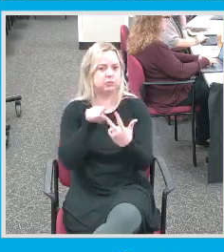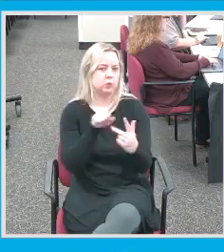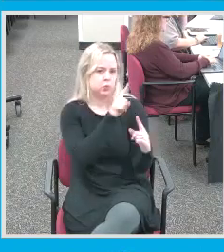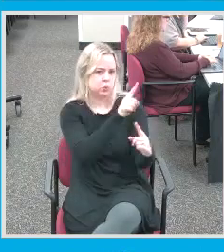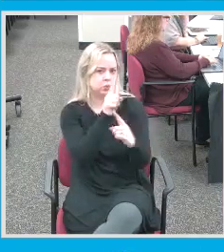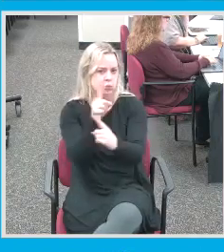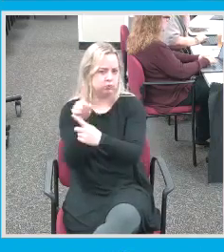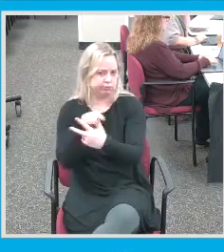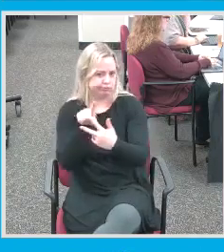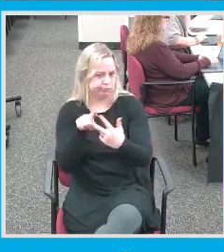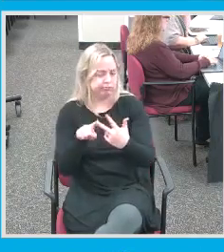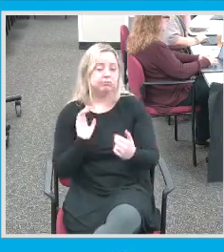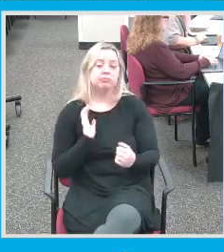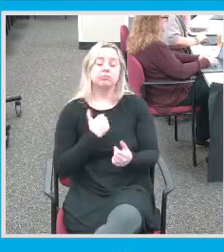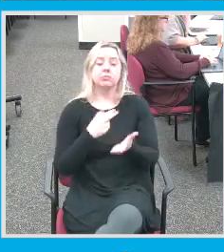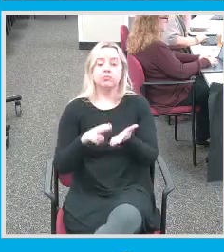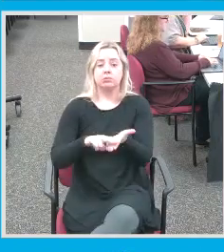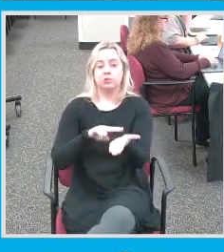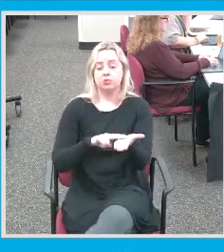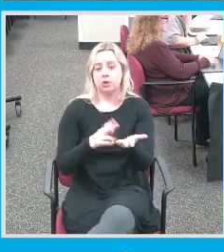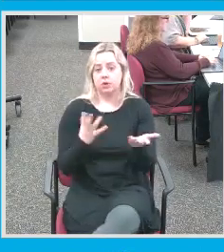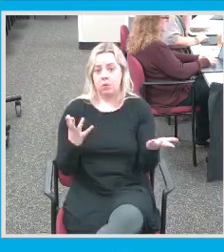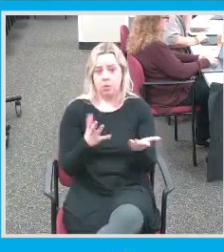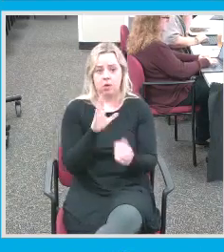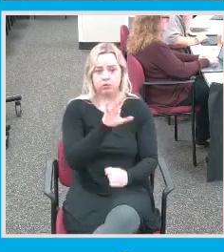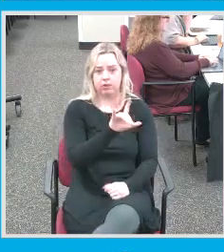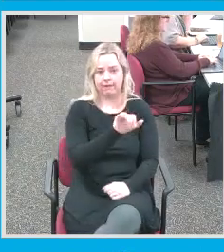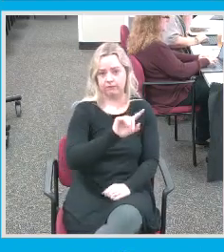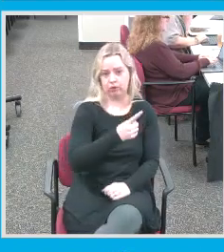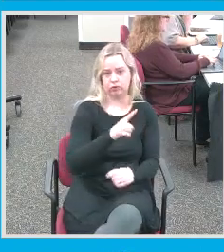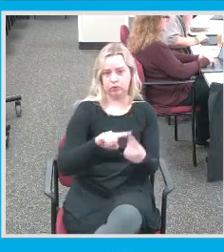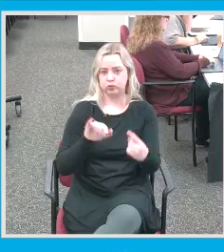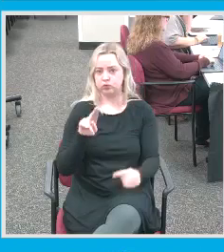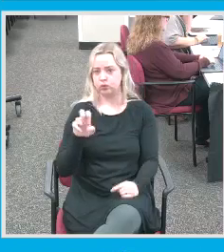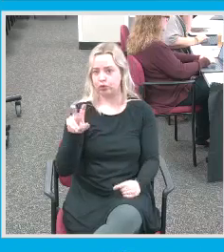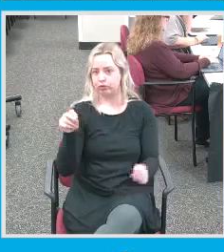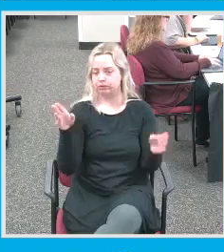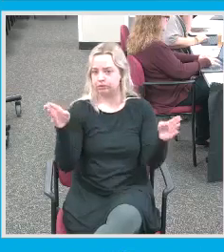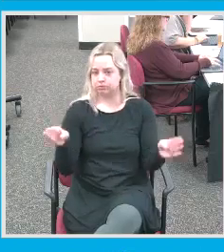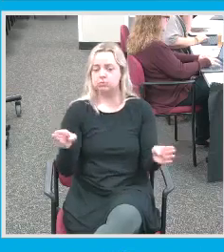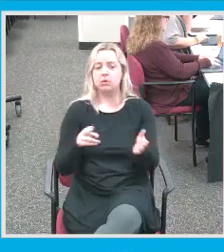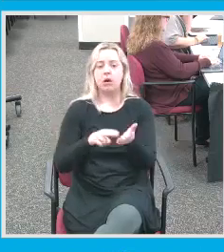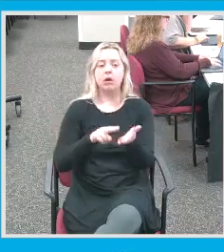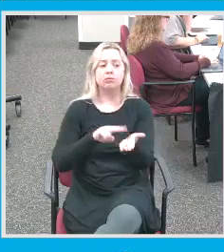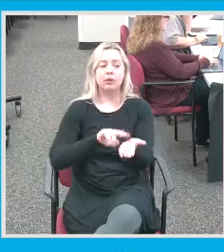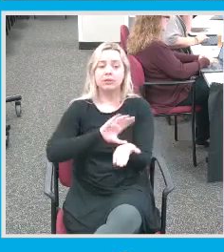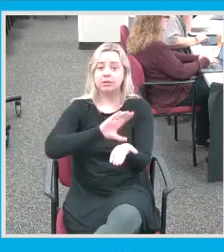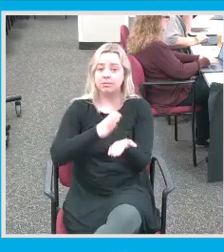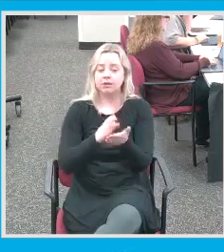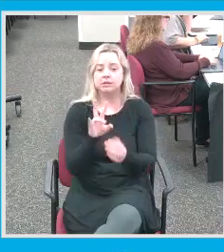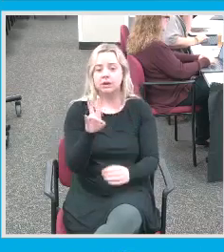Our contract is, it runs July 1 through June 30. Our contract amount is